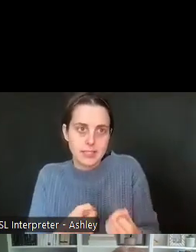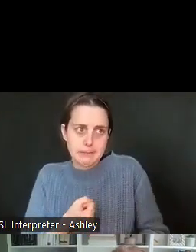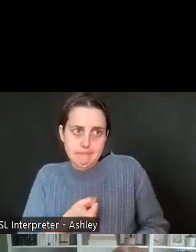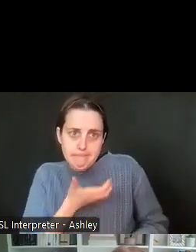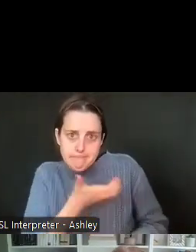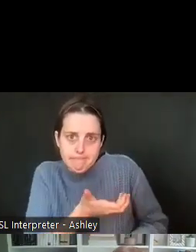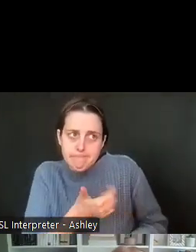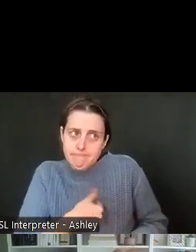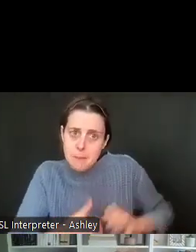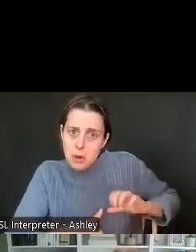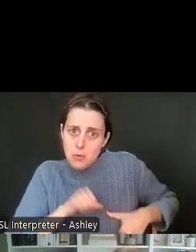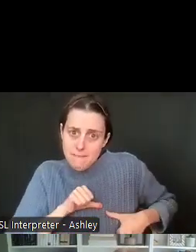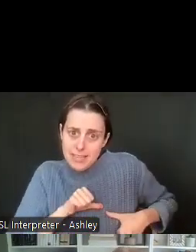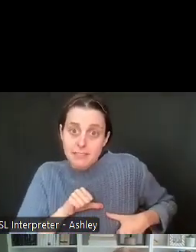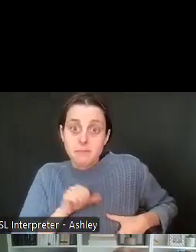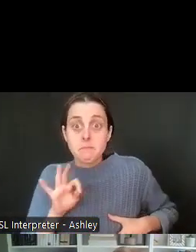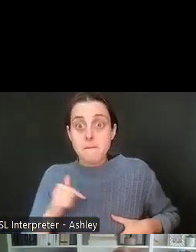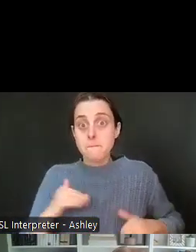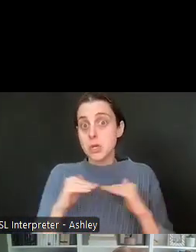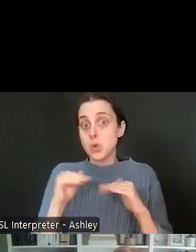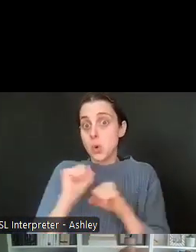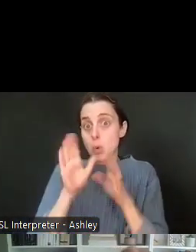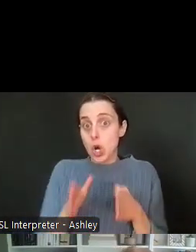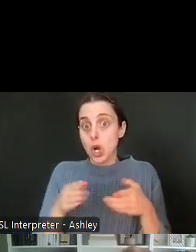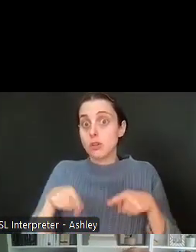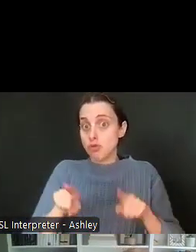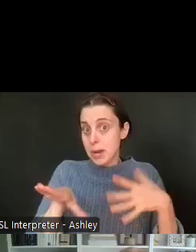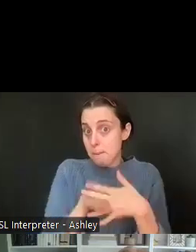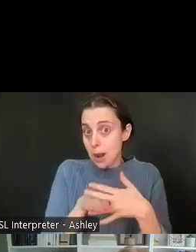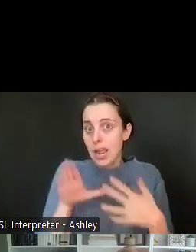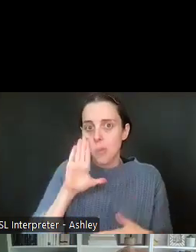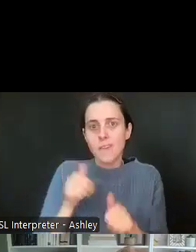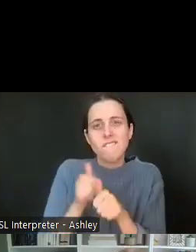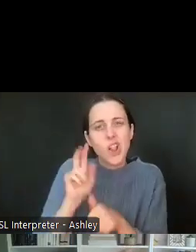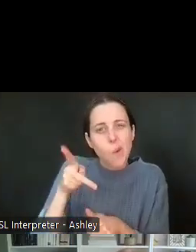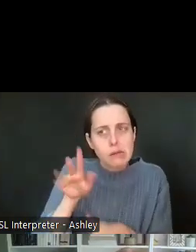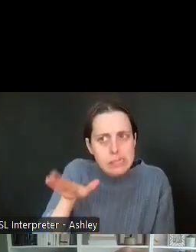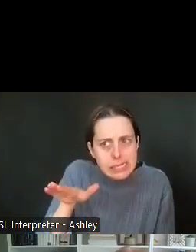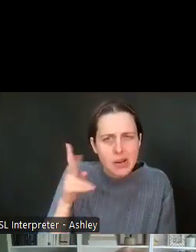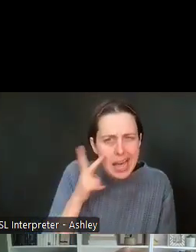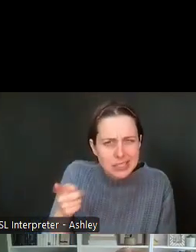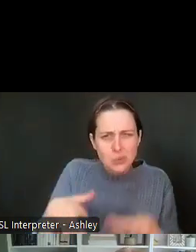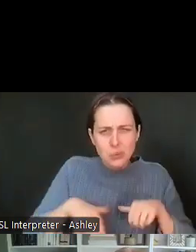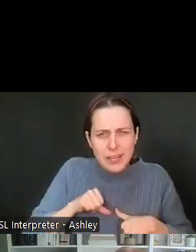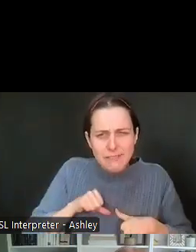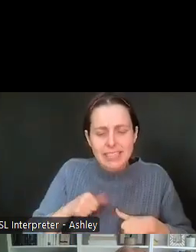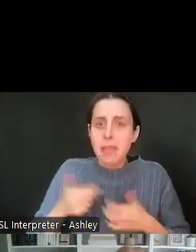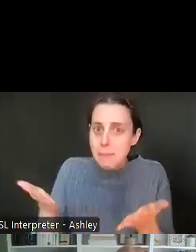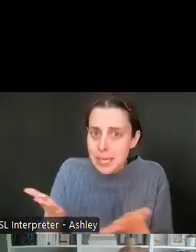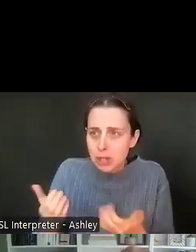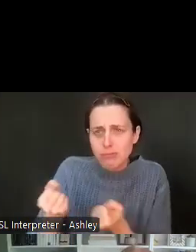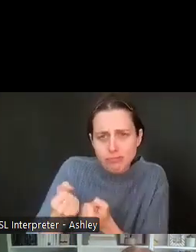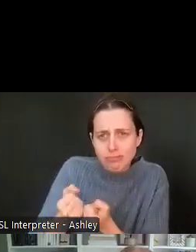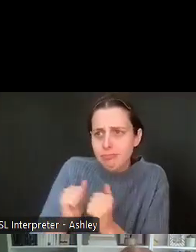if I were your coworker, I would follow up with you on break. Hey, I saw that you're grieving. I'm here for you. How can I be helpful?